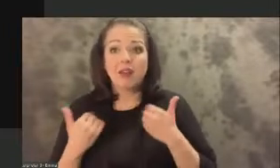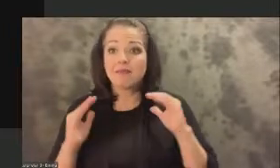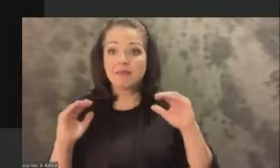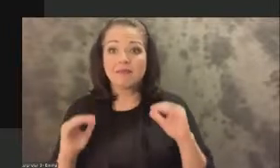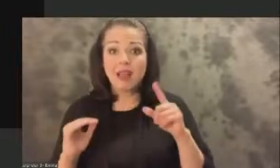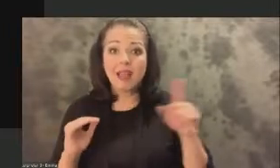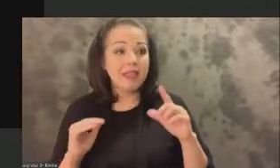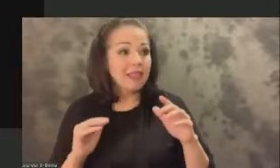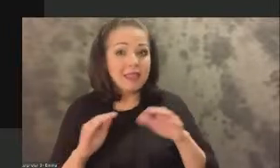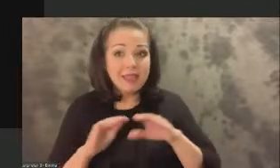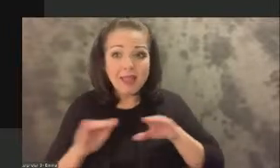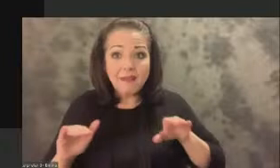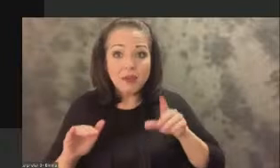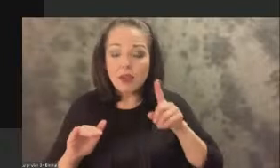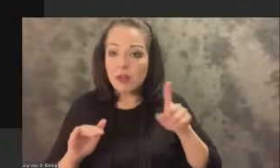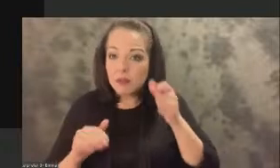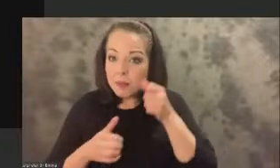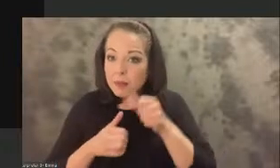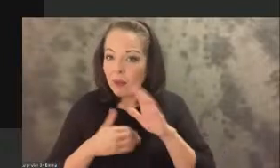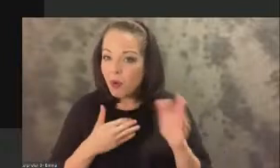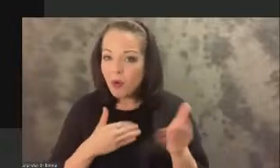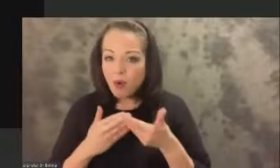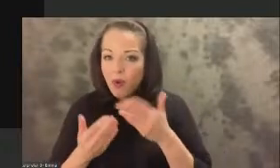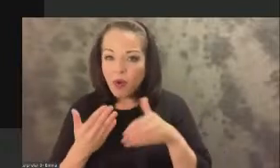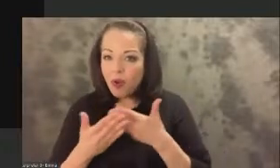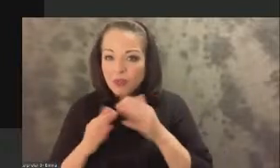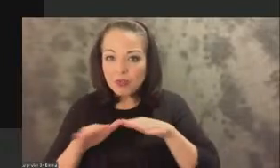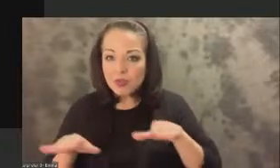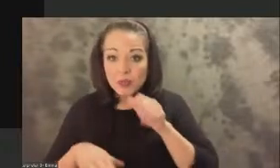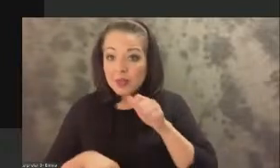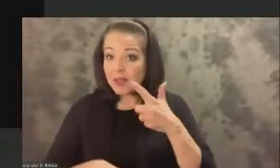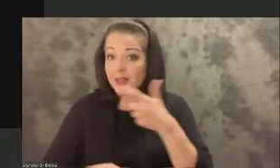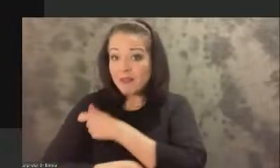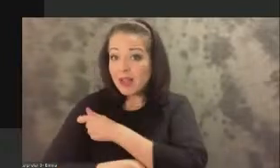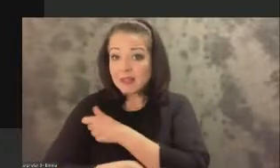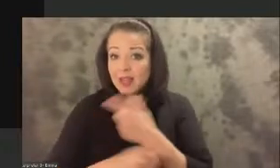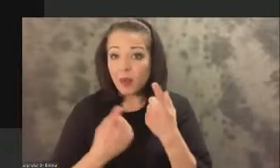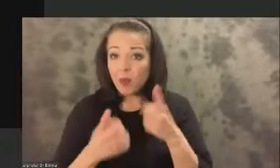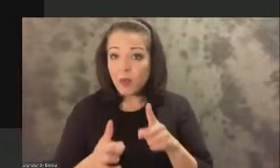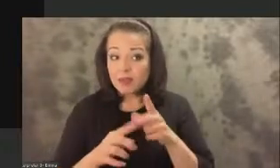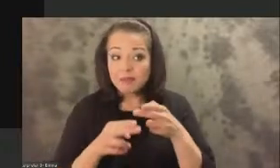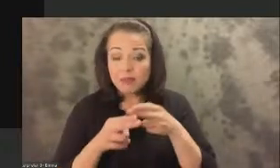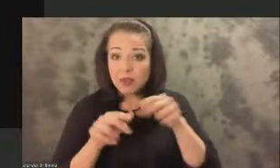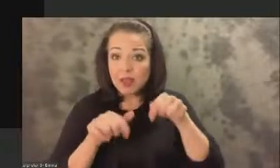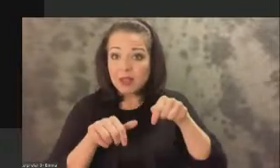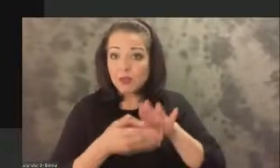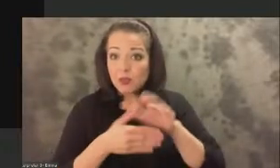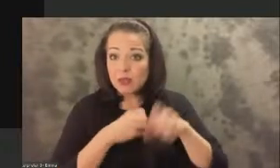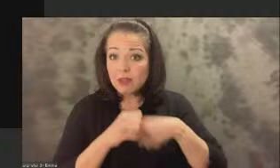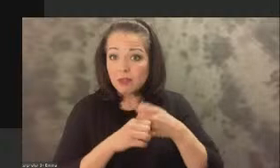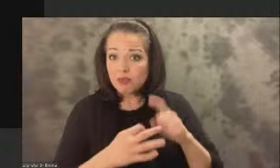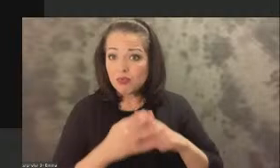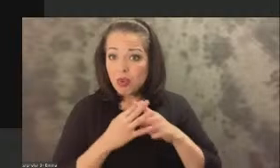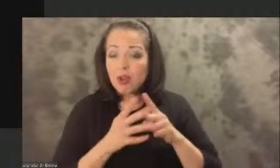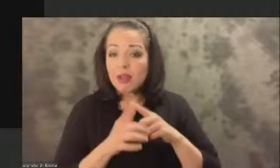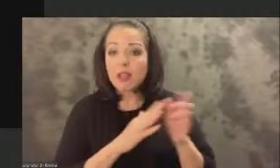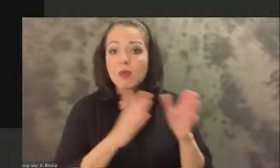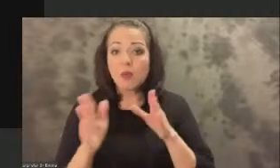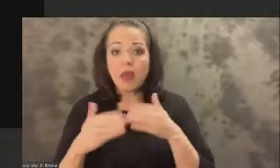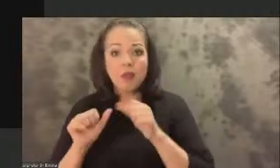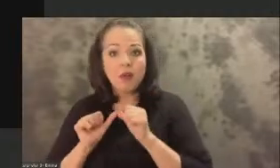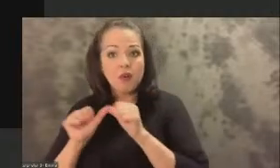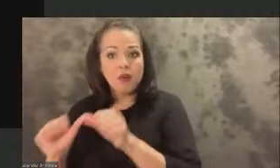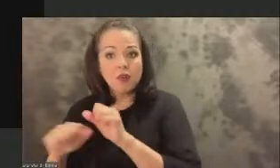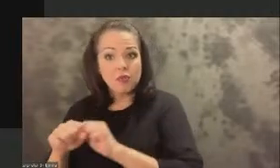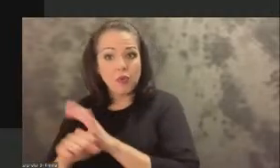remember is that all children will not be vaccinated by upcoming school year. And then you have long COVID patients like me, and